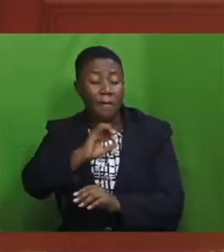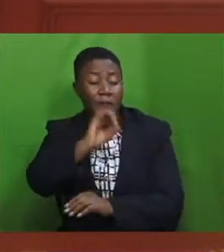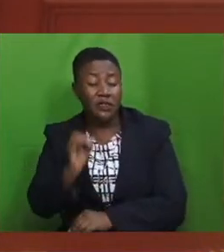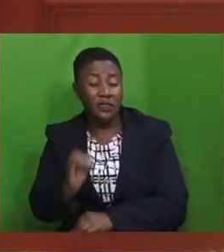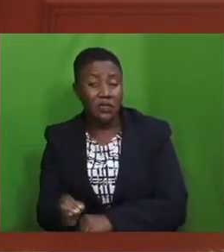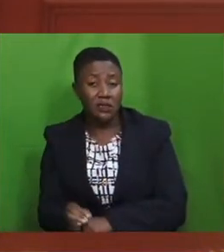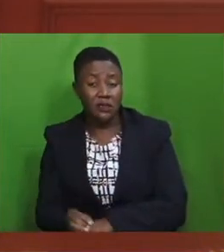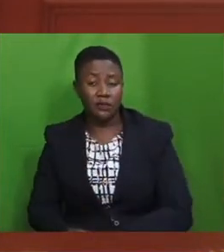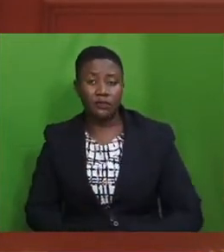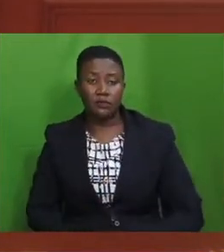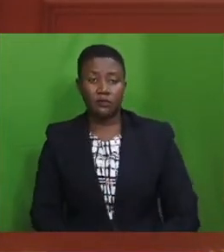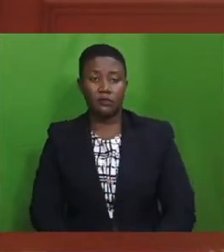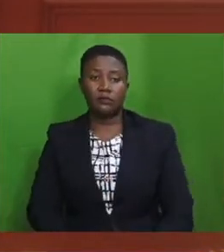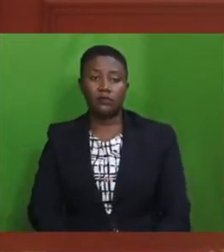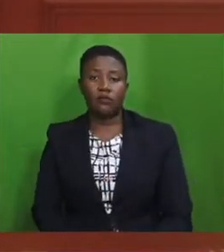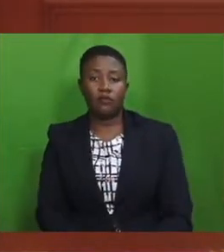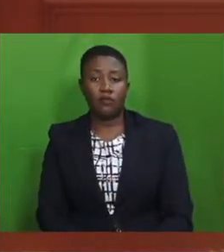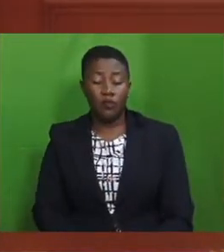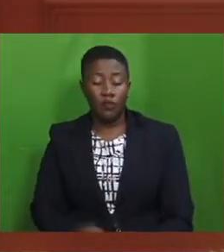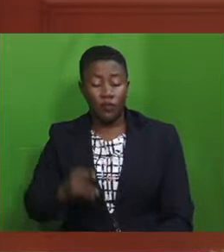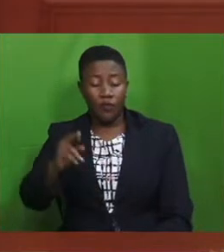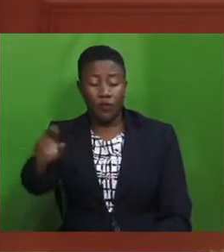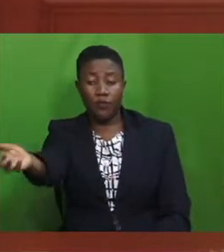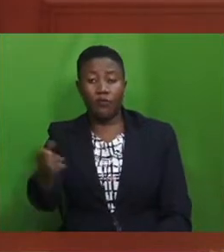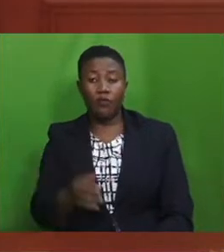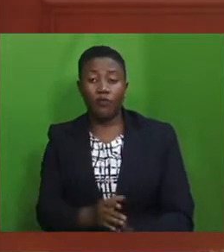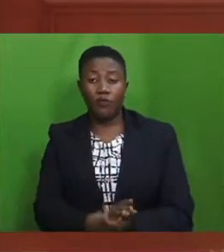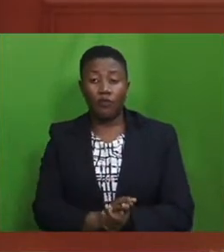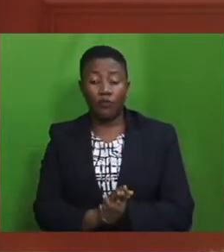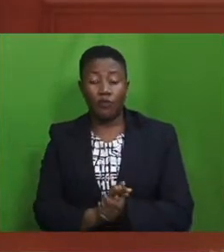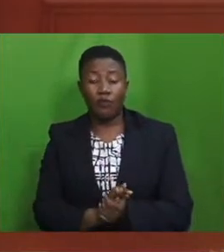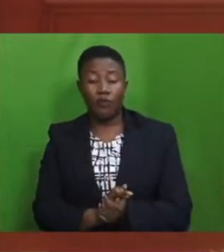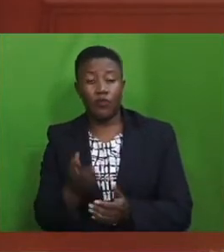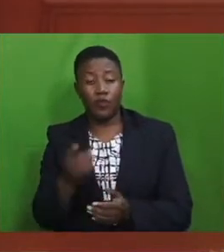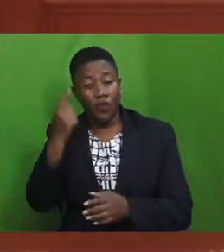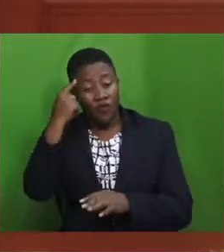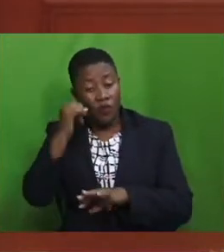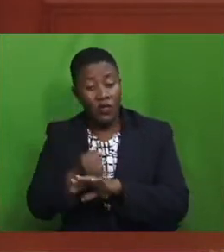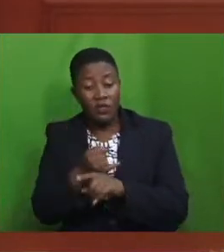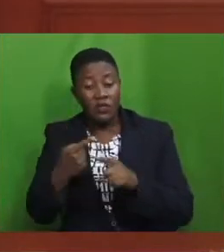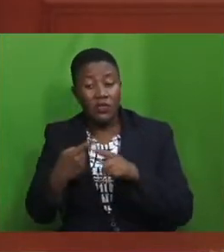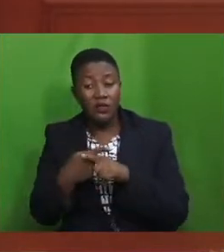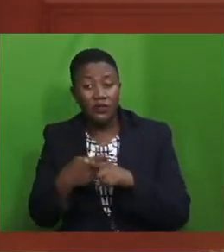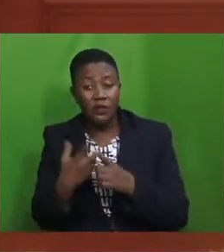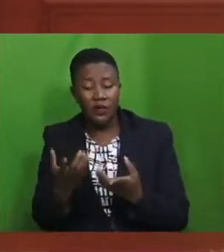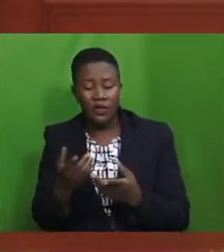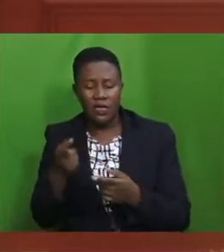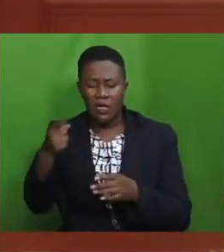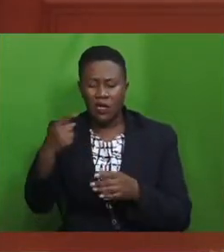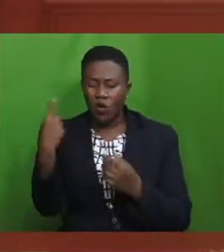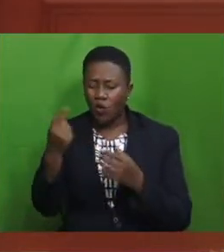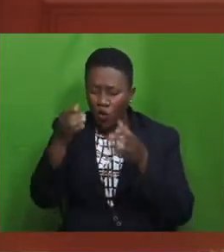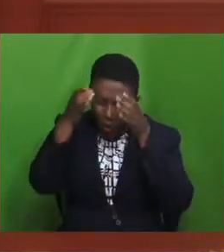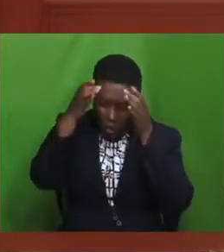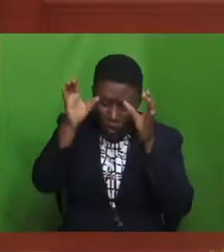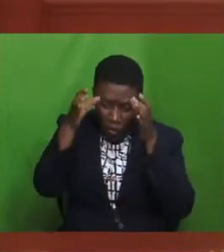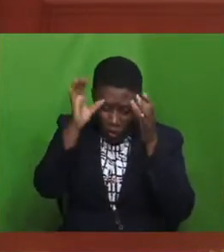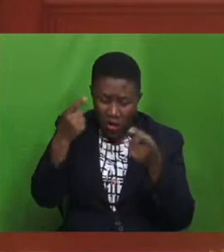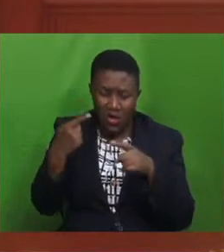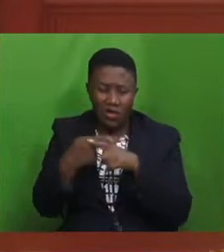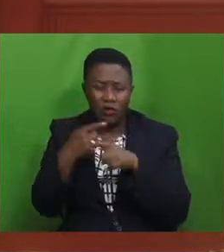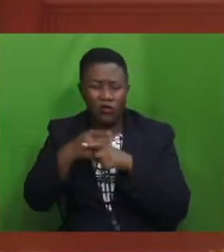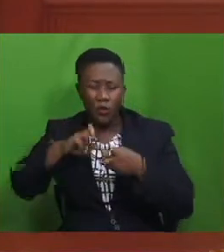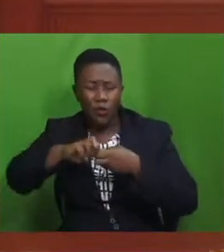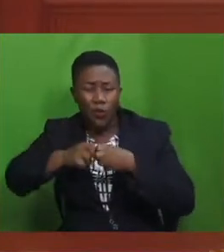and Mr. Speaker, is a recipe for industrial conflict. It's a recipe for industrial strikes.